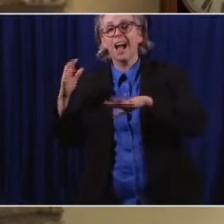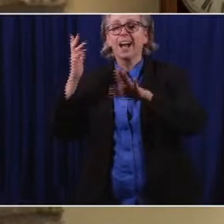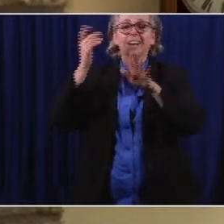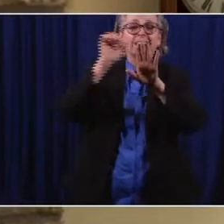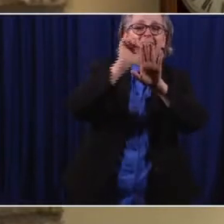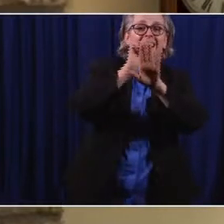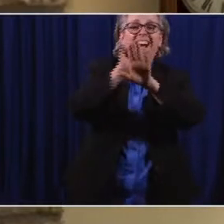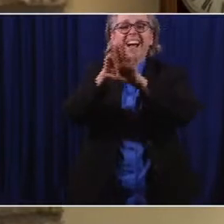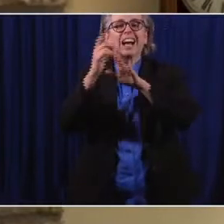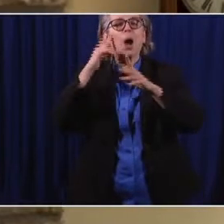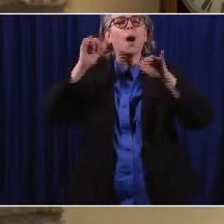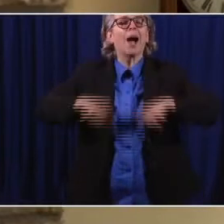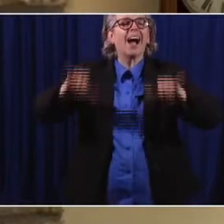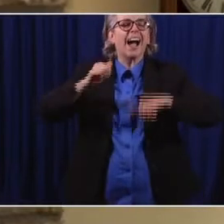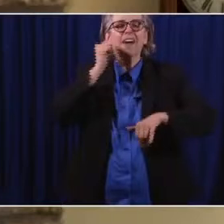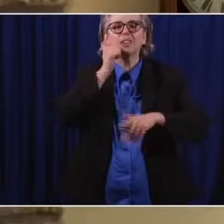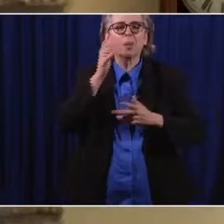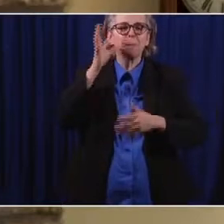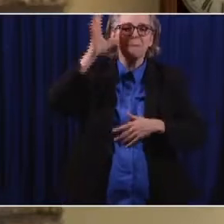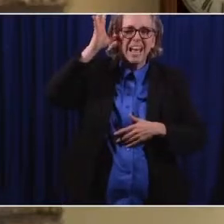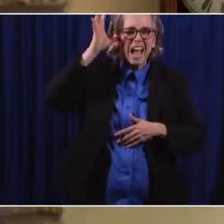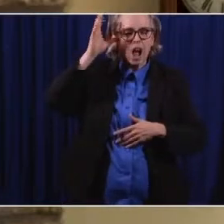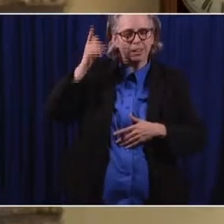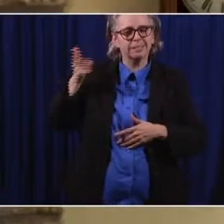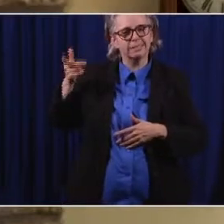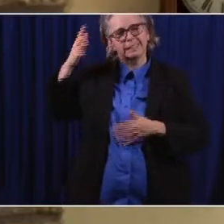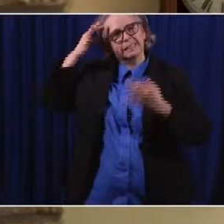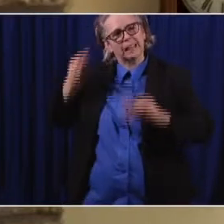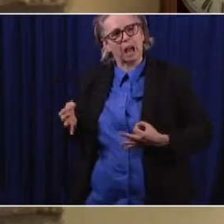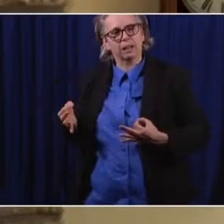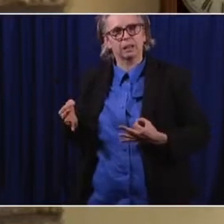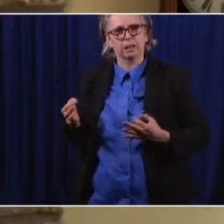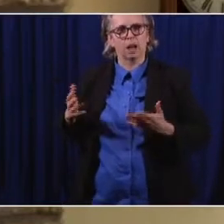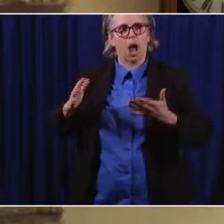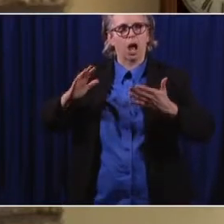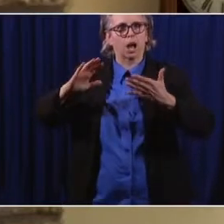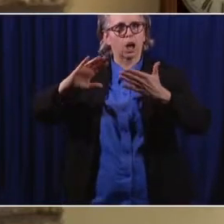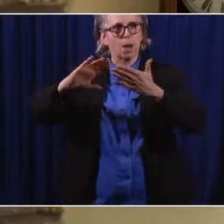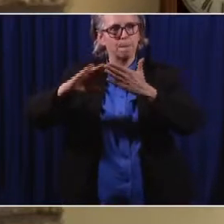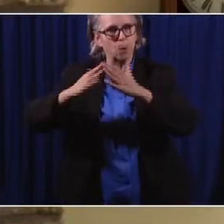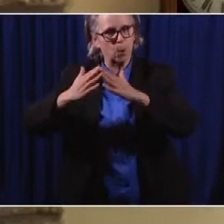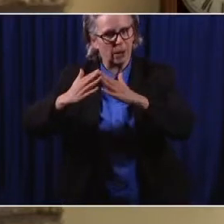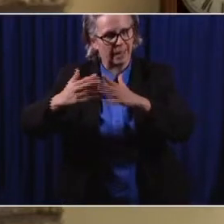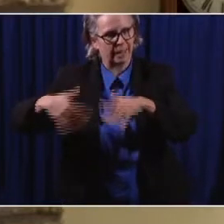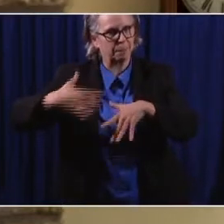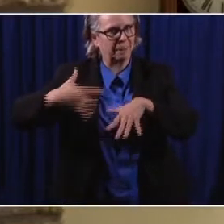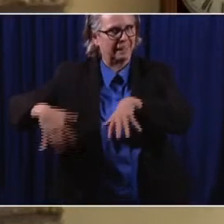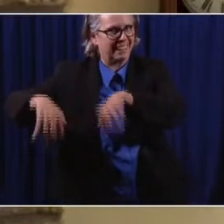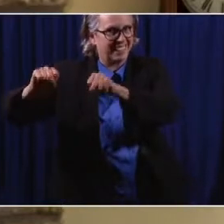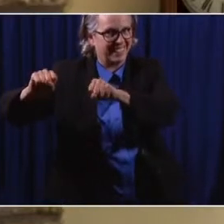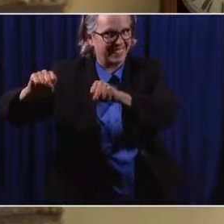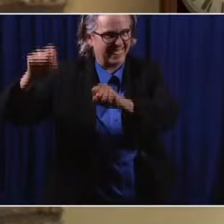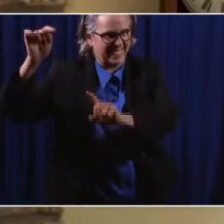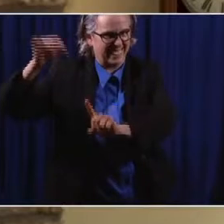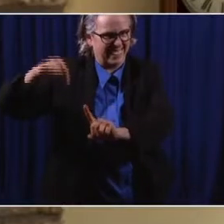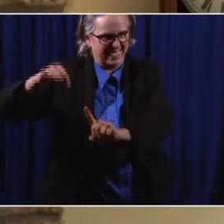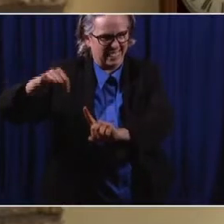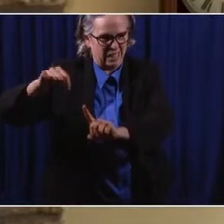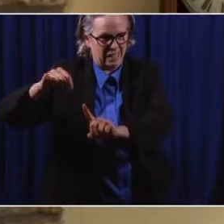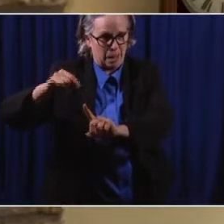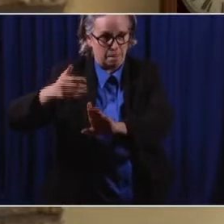this up to communities. They should be informed by what is going on out there and in their